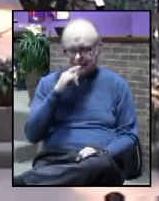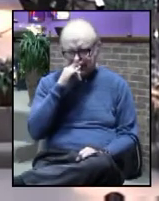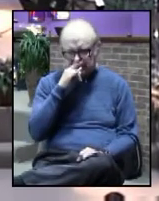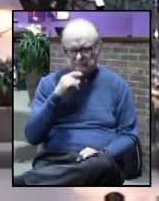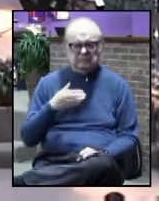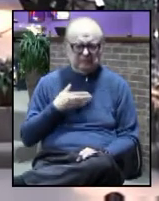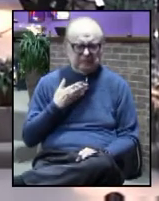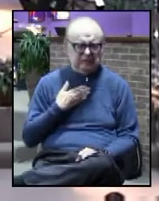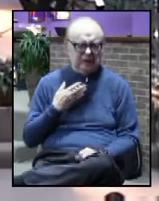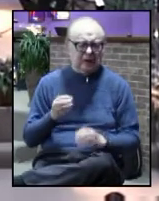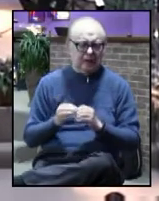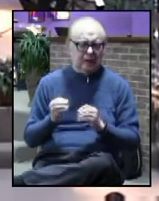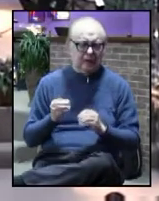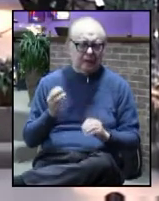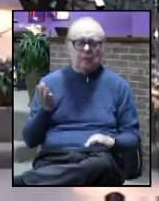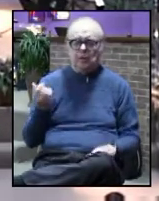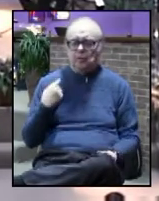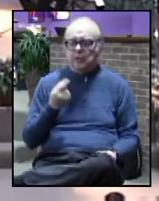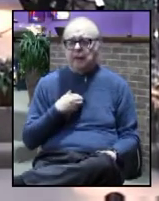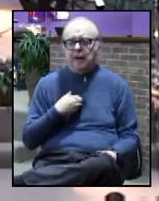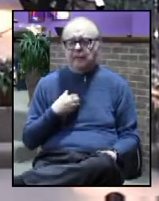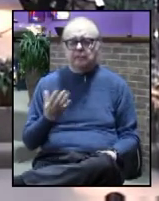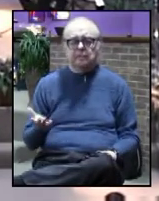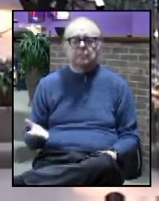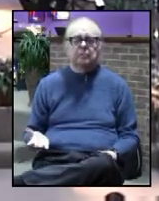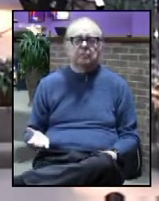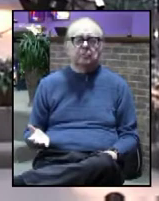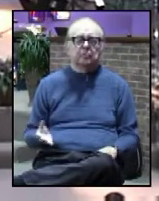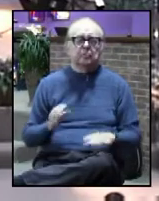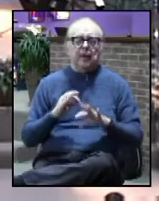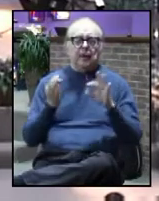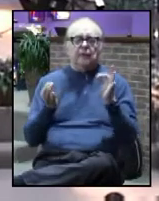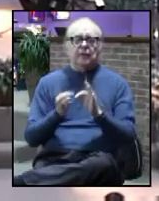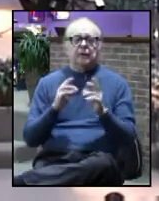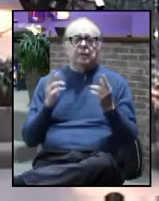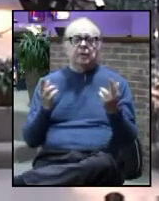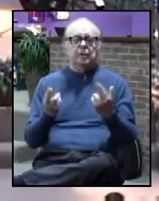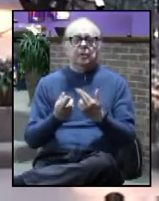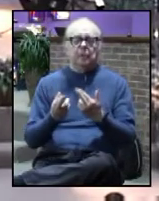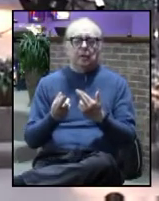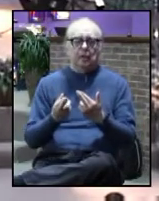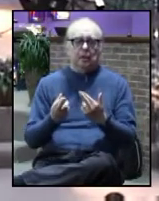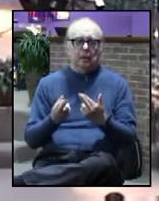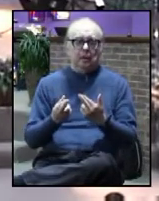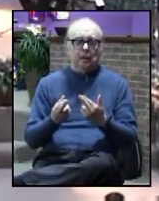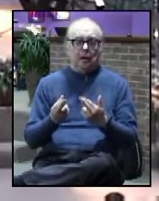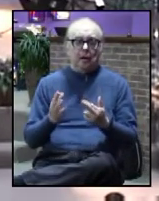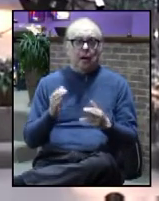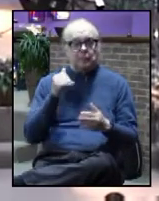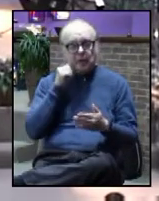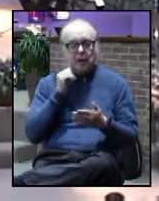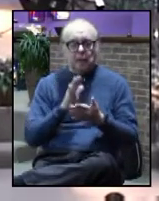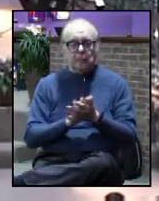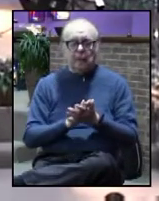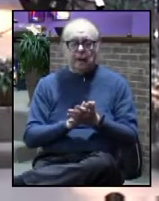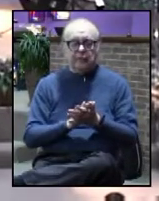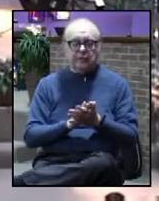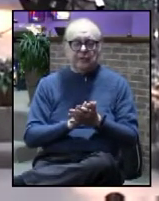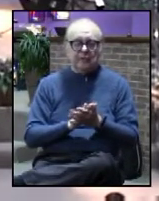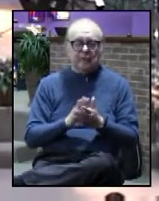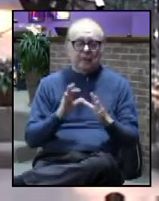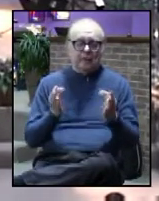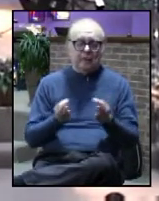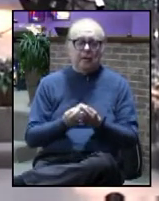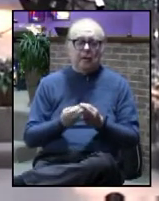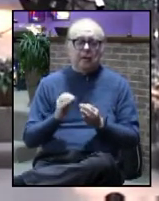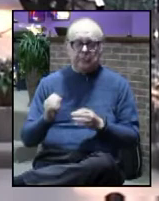younger, we were having a family reunion on my wife's side. It was her father's